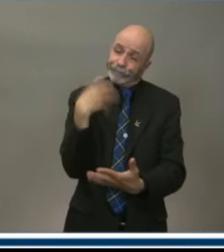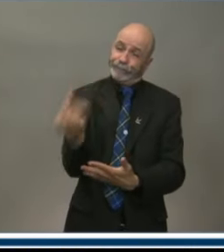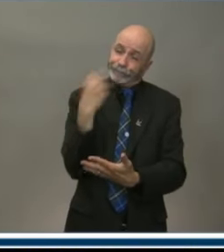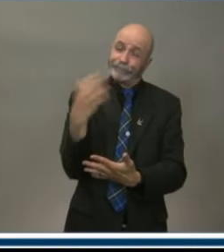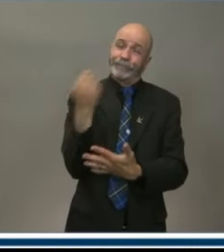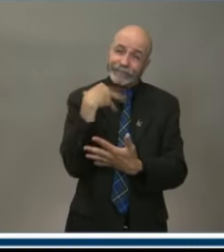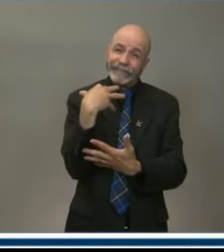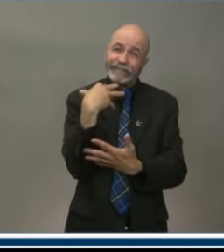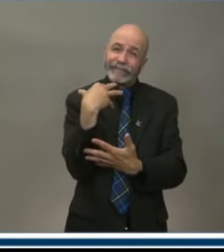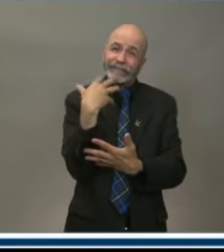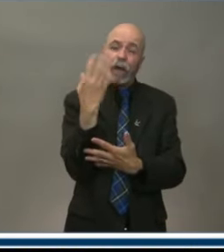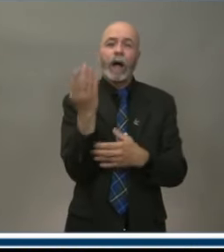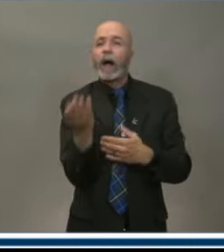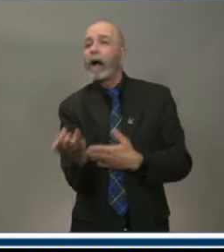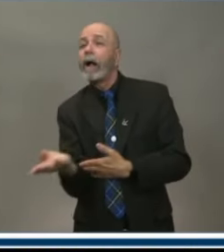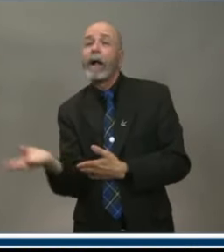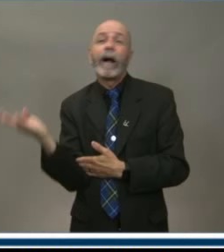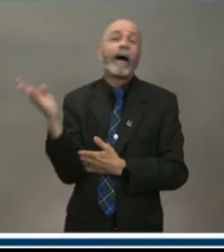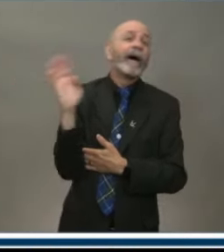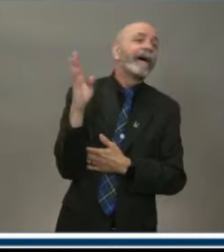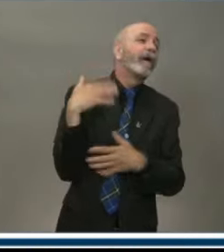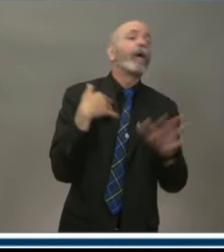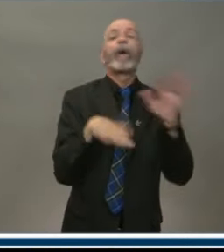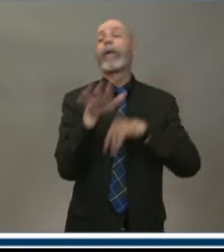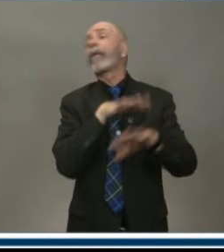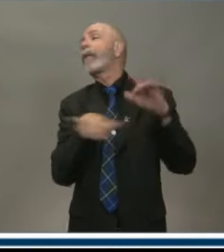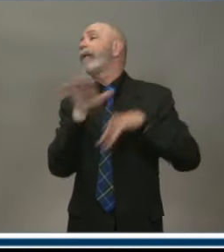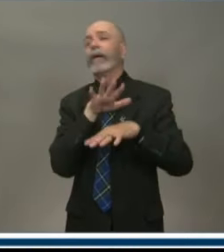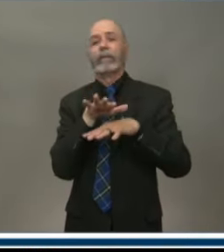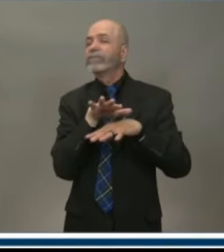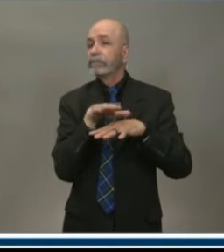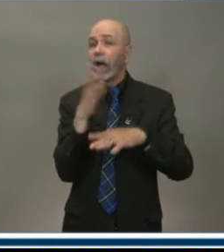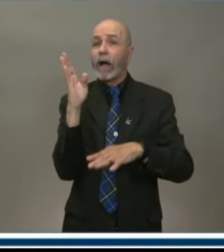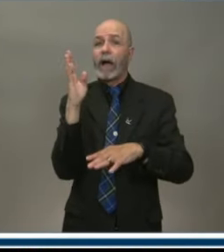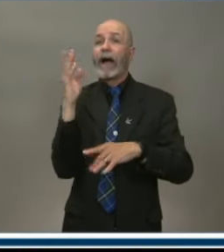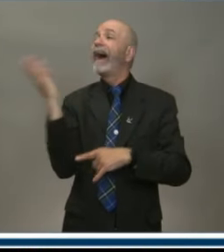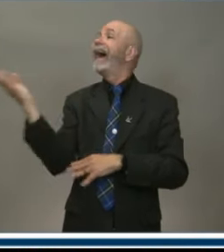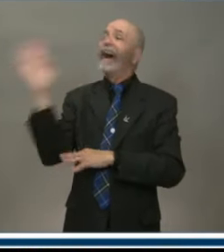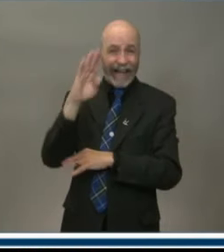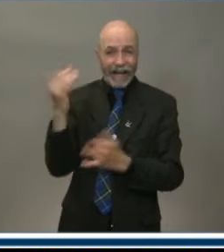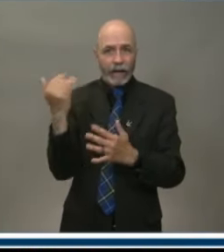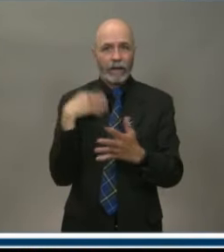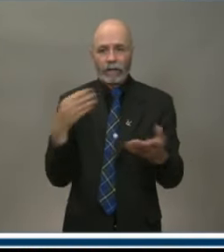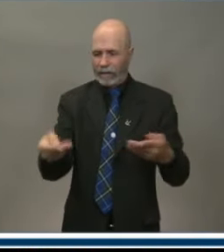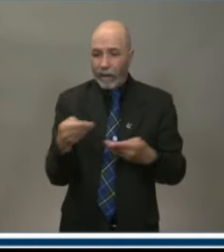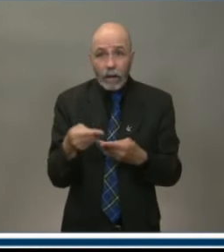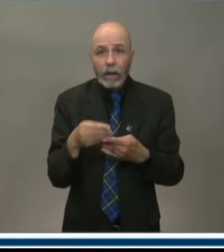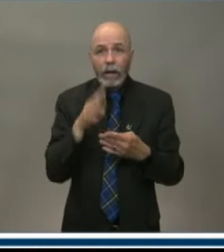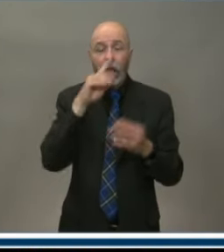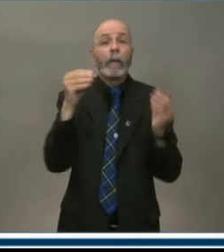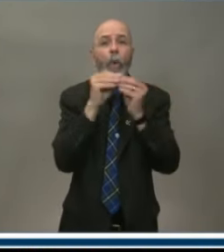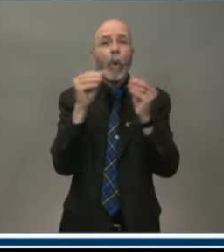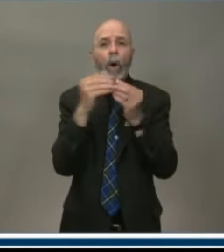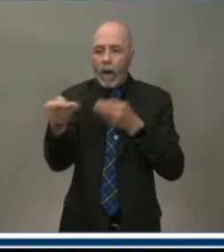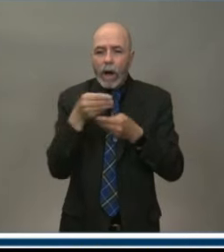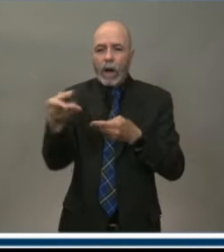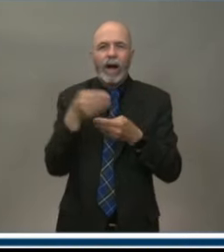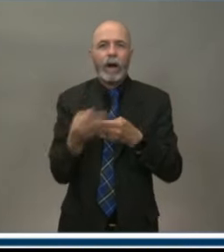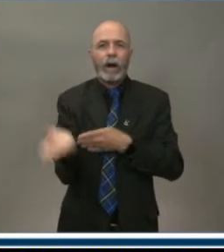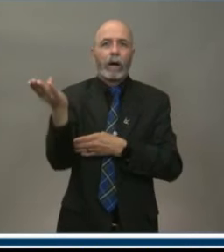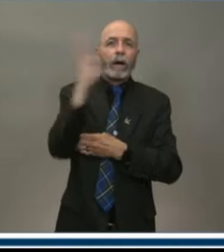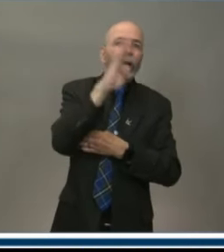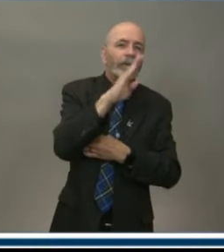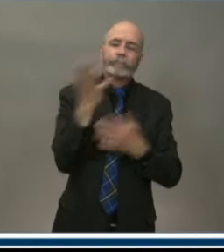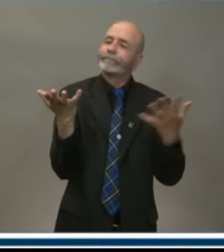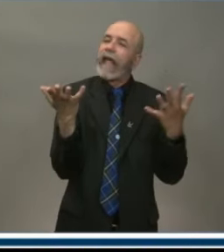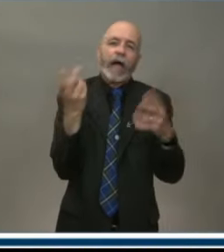there may be some time lags between what we have and what we're able to get from every day from